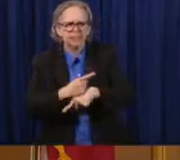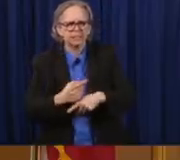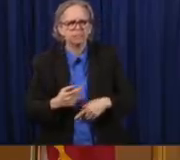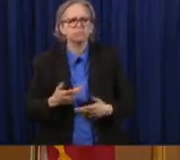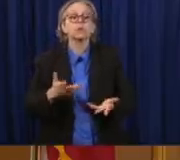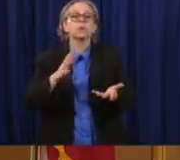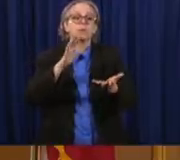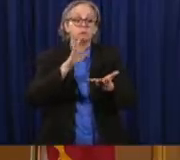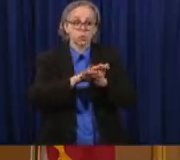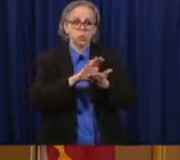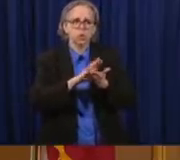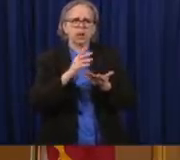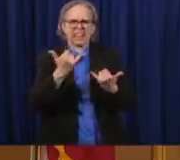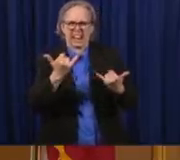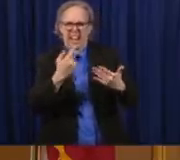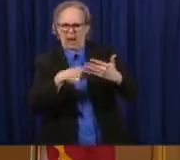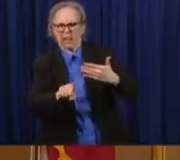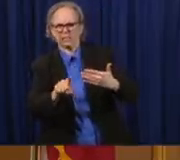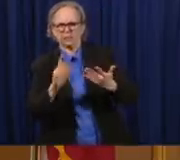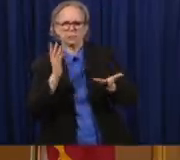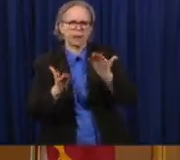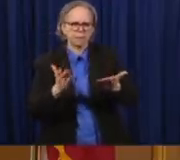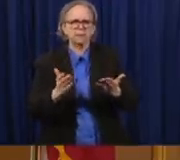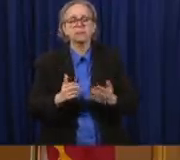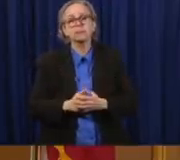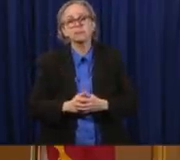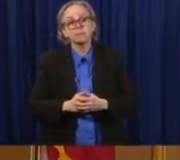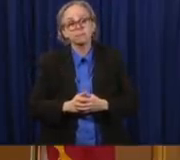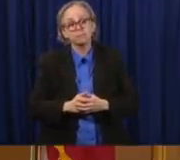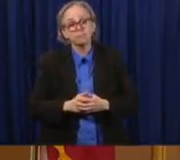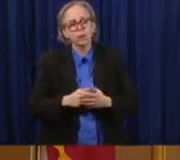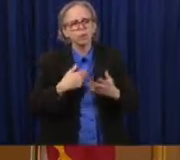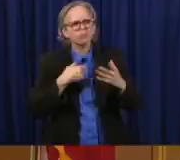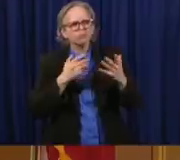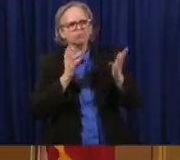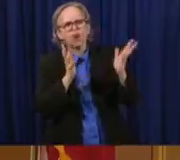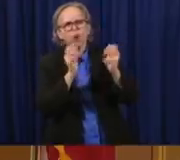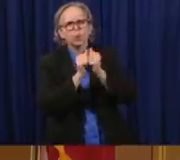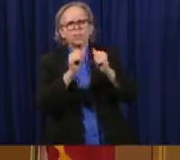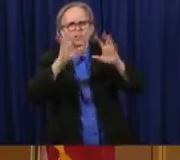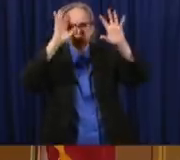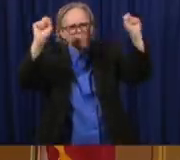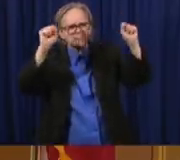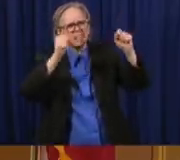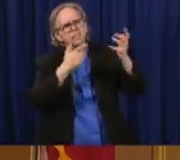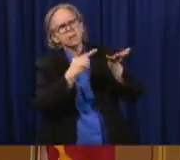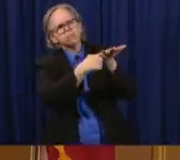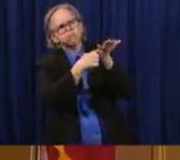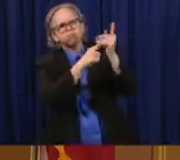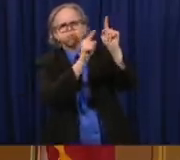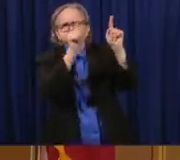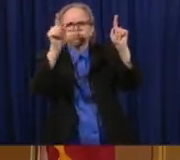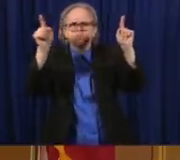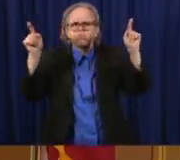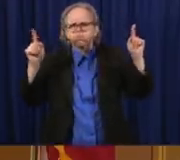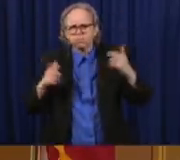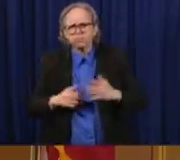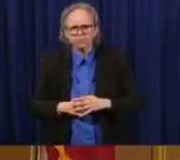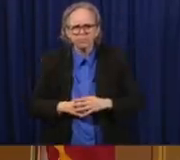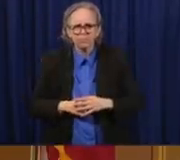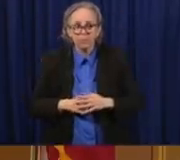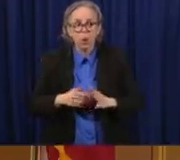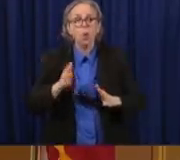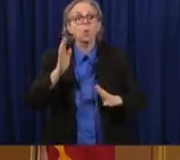probably early next week. I have some superintendents I want to talk with first. So those are things that we will be